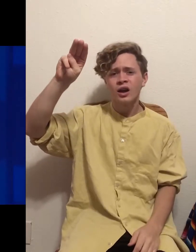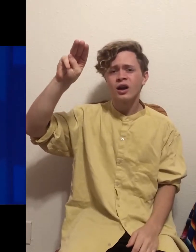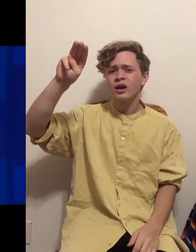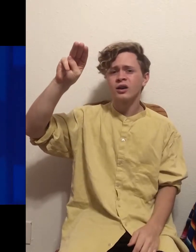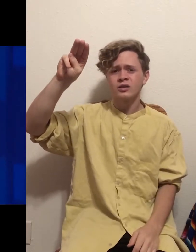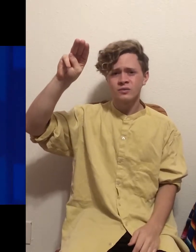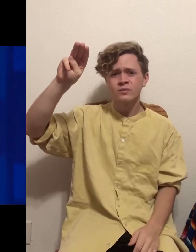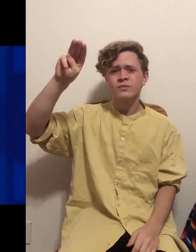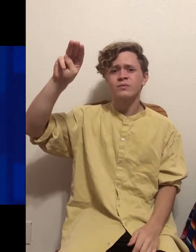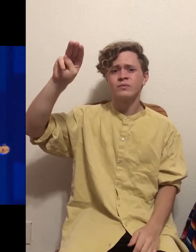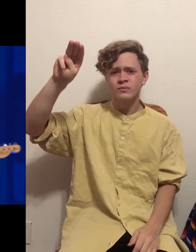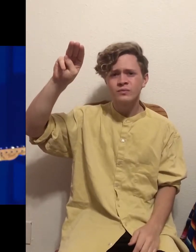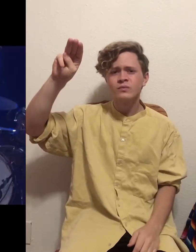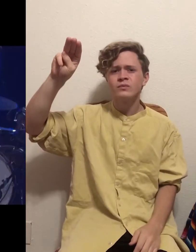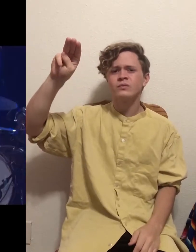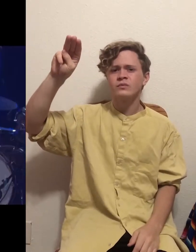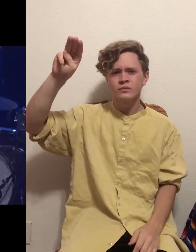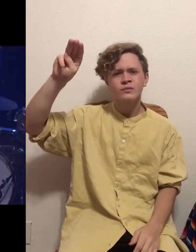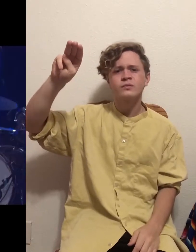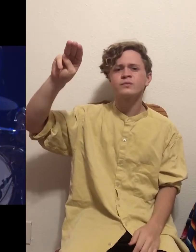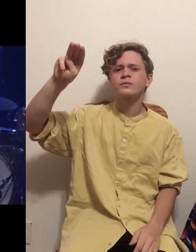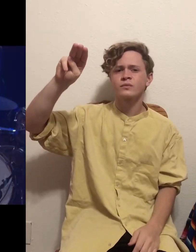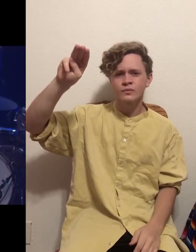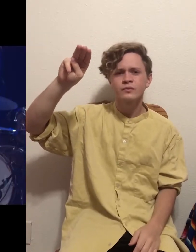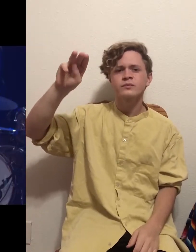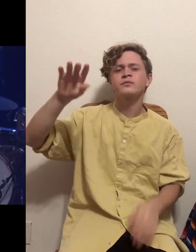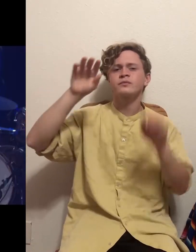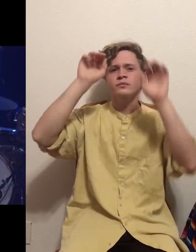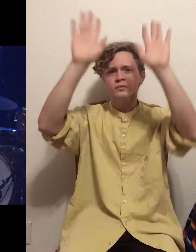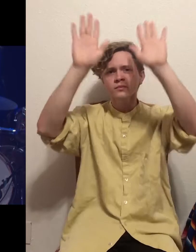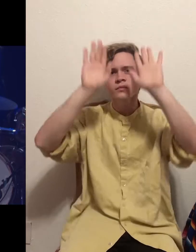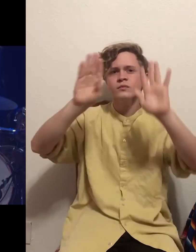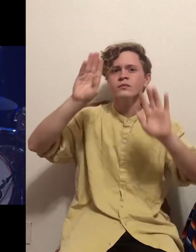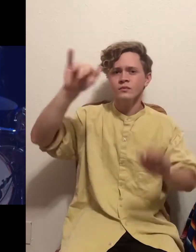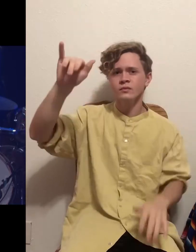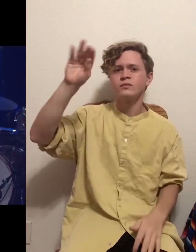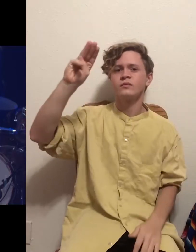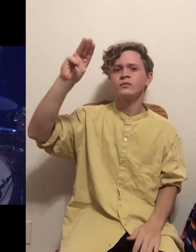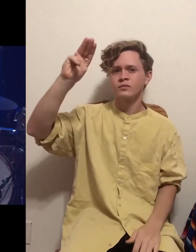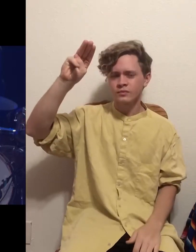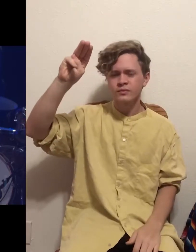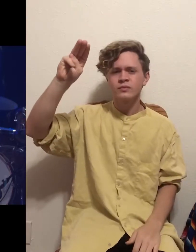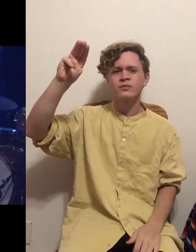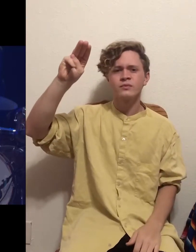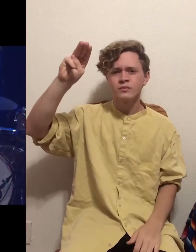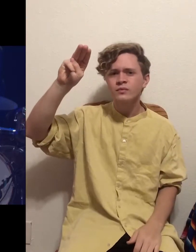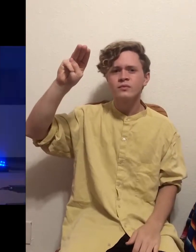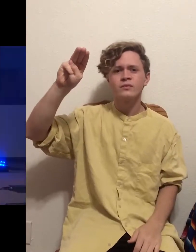Great.